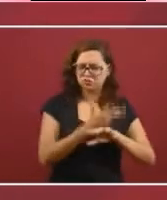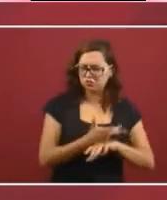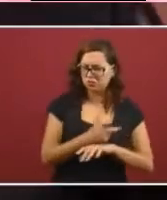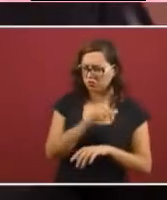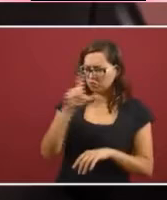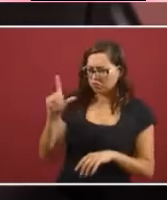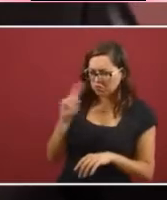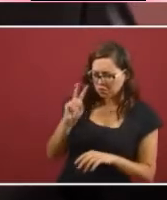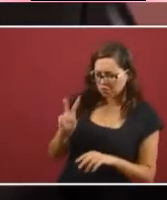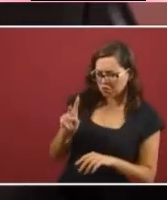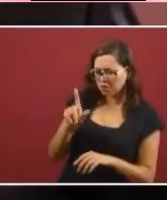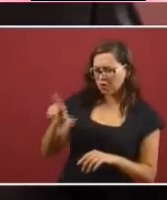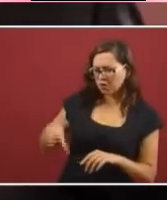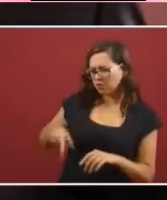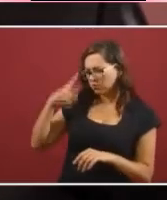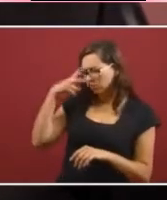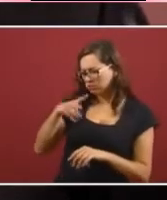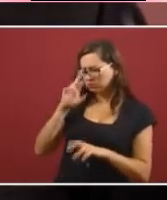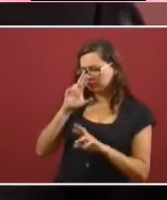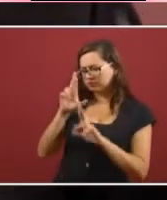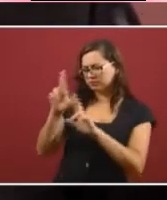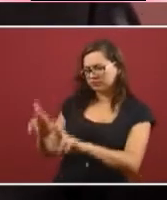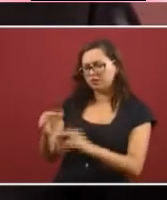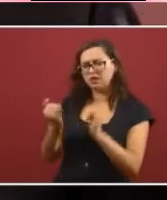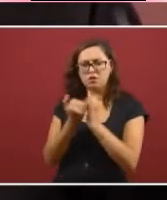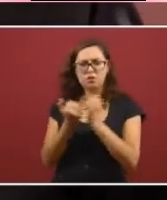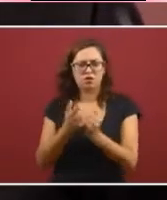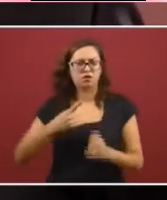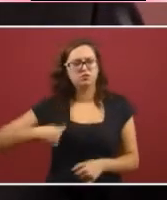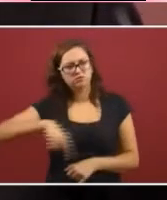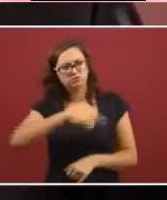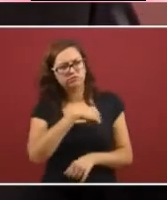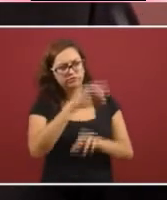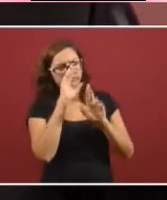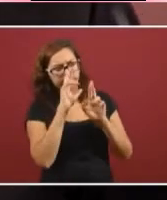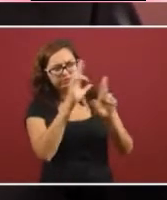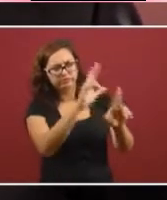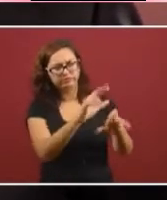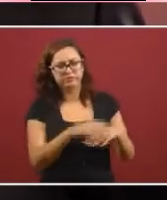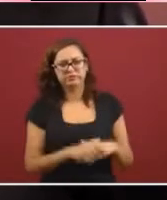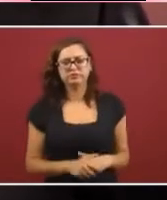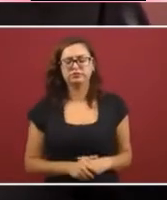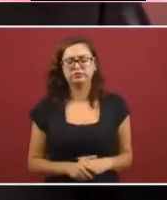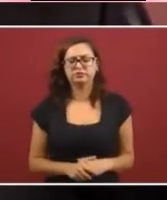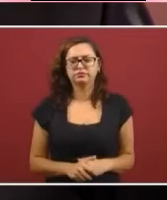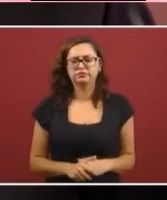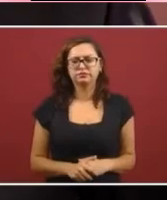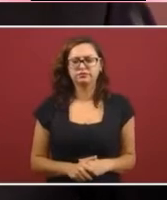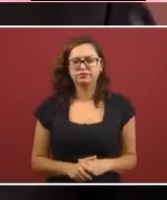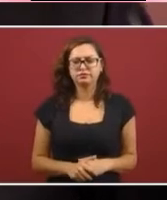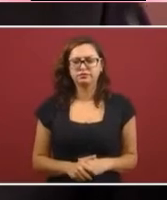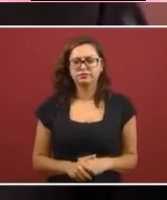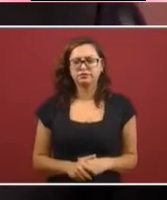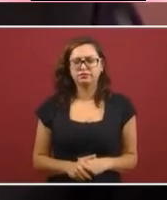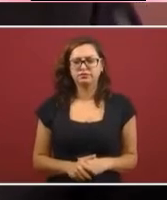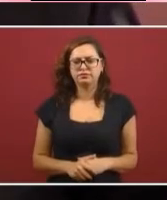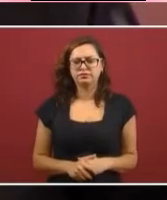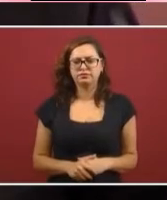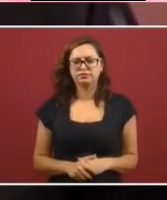respetamos just as we respect al gobierno de Estados Unidos, the government of the United States. Entonces vamos, so therefore,